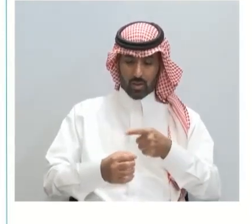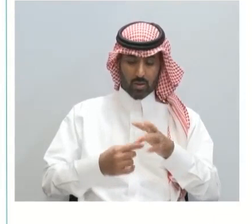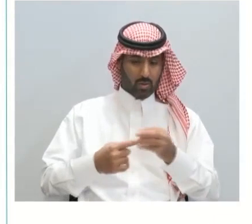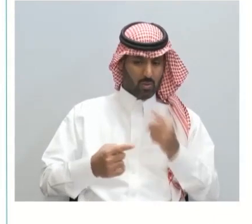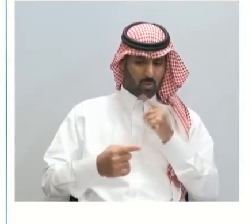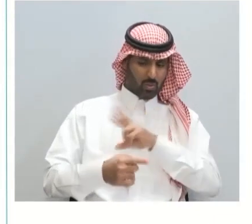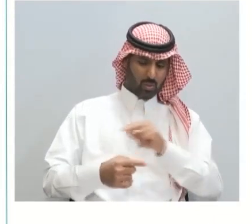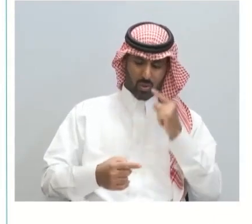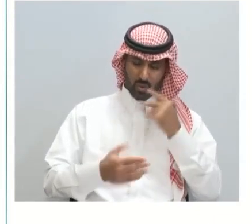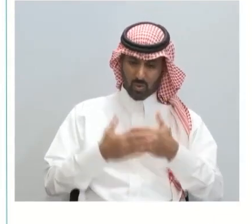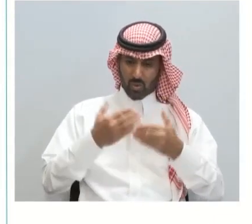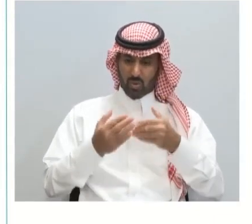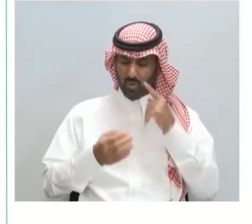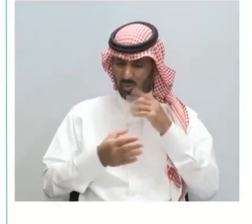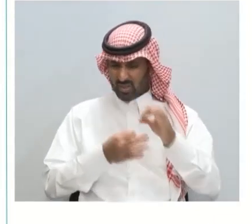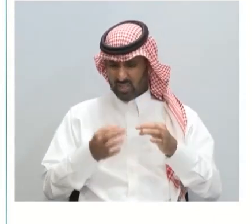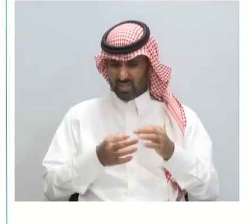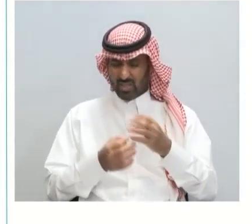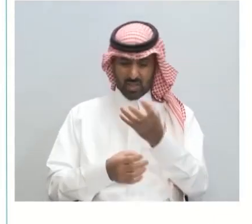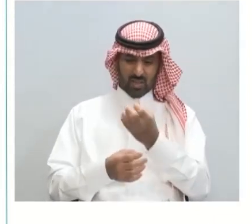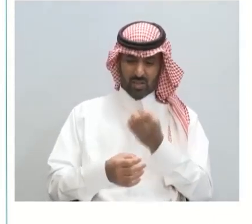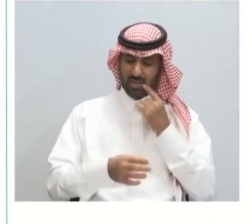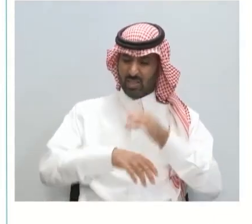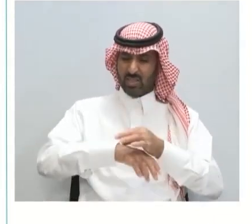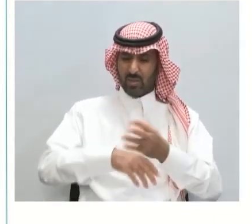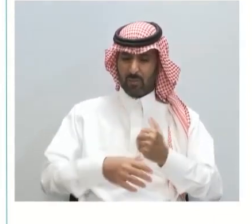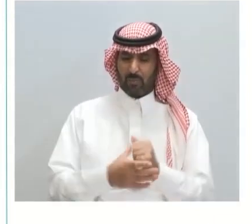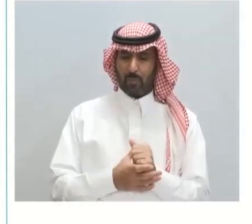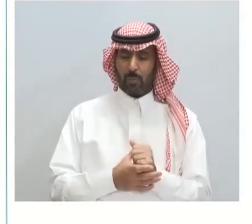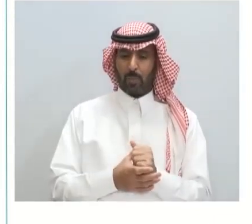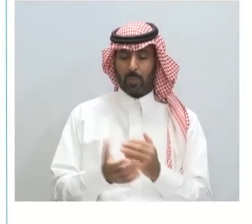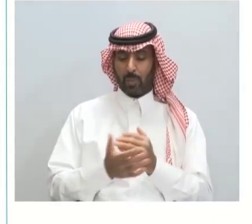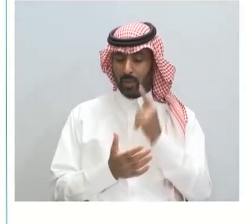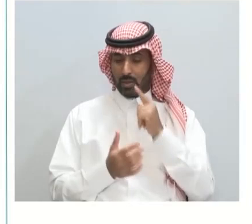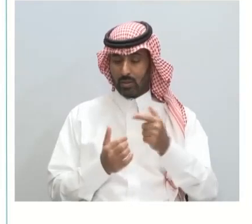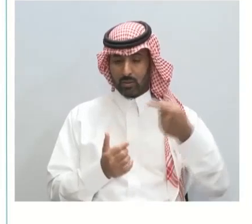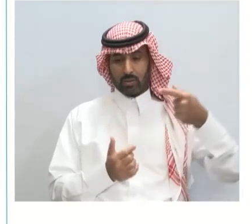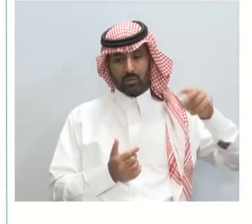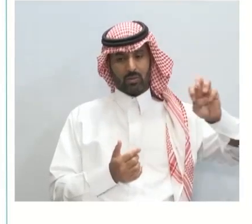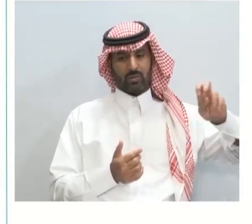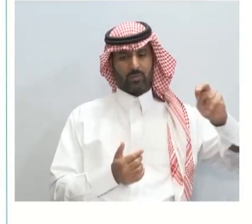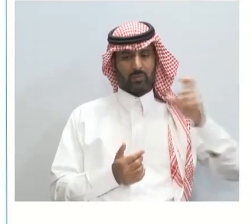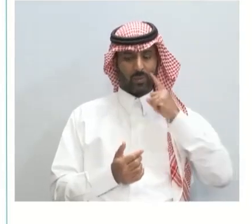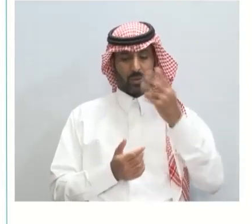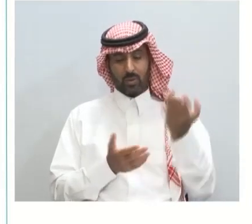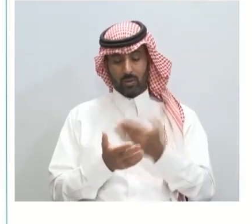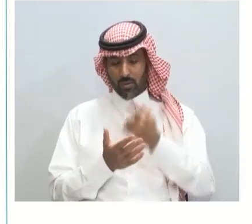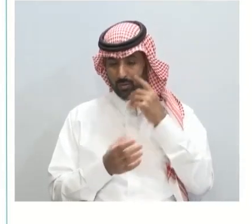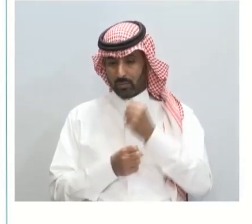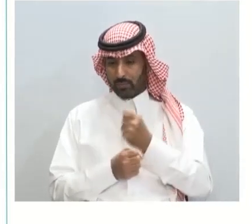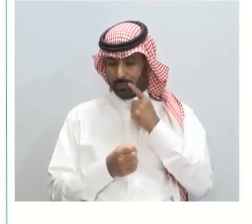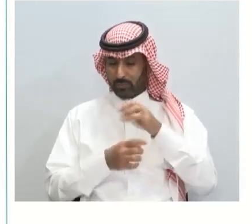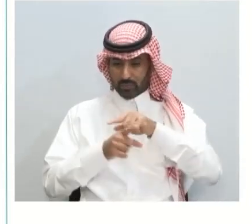not likely to develop a disorder, can bring a tremendous sense of relief. Jen Thompson, who recently underwent predictive